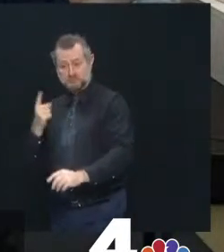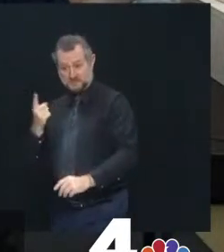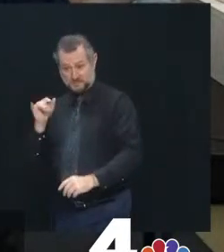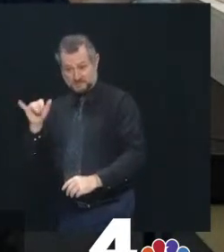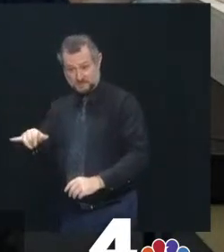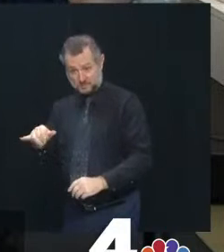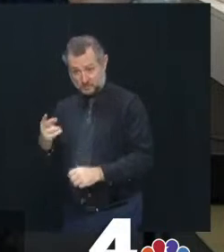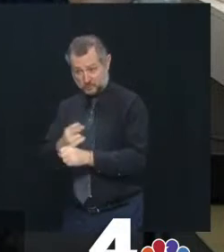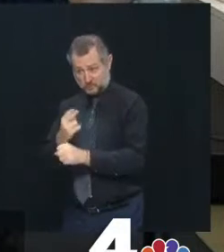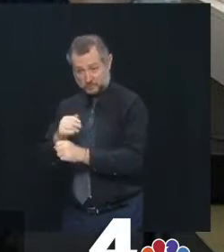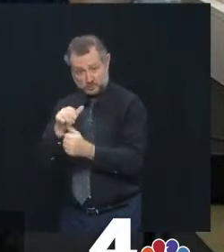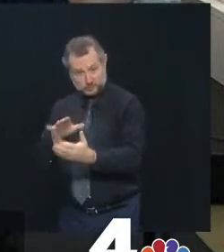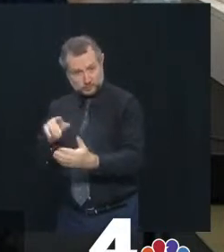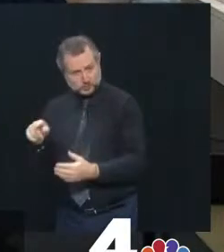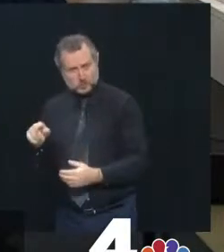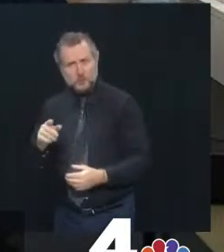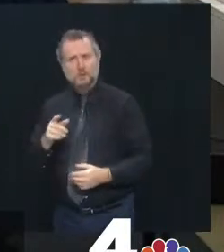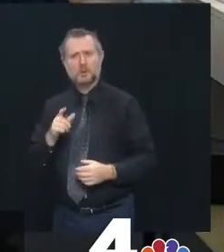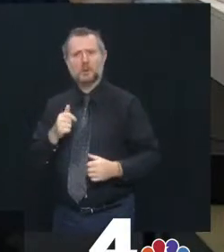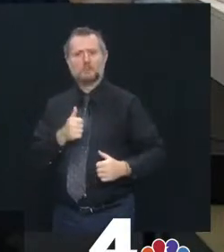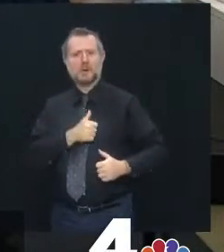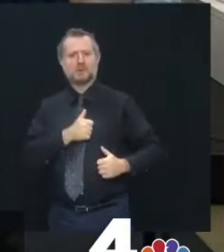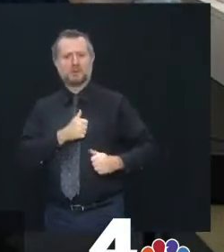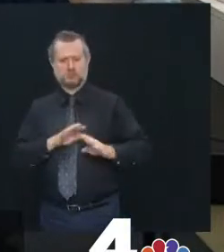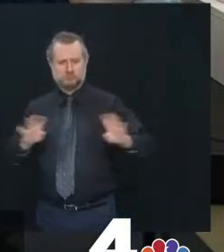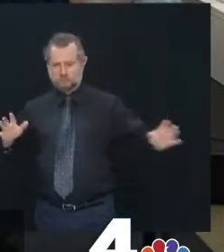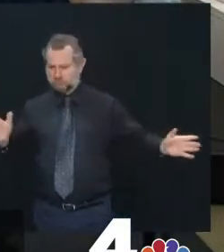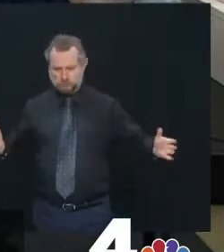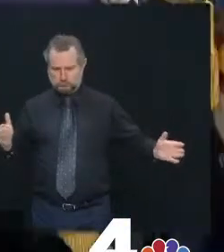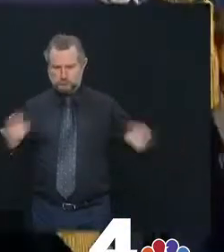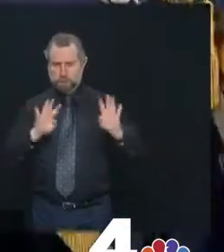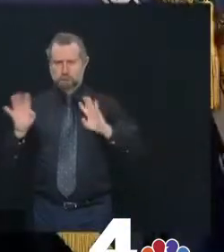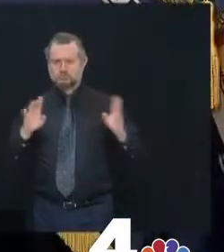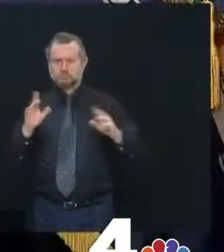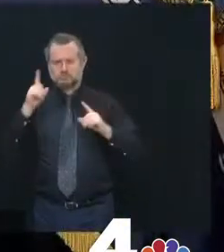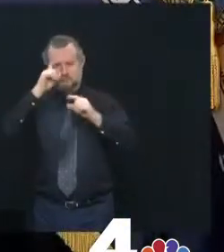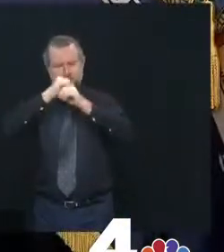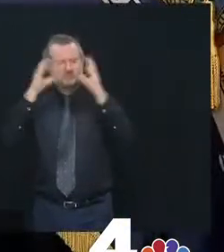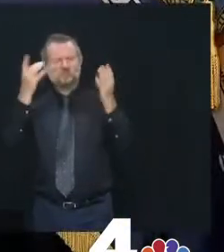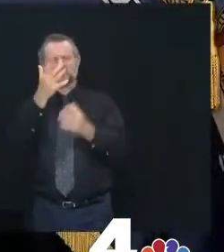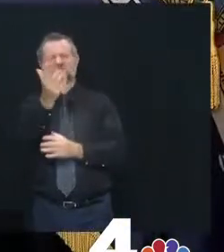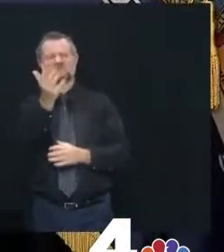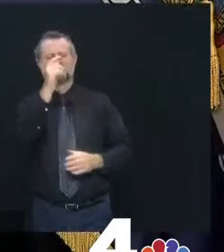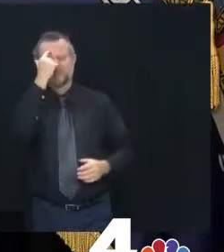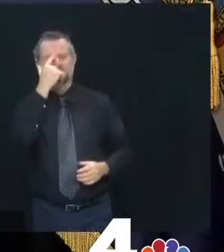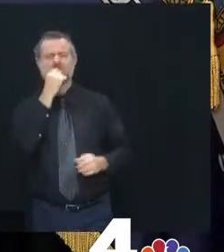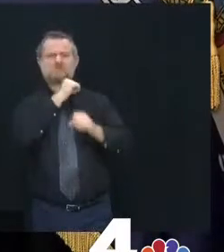way? With military help, for example, how do you see it? Here's the issue.